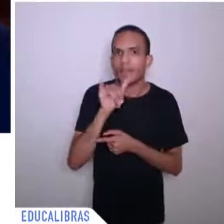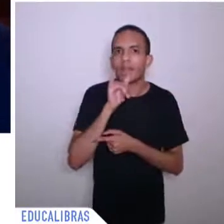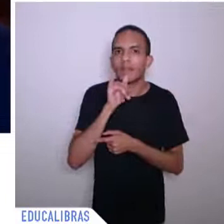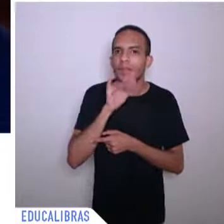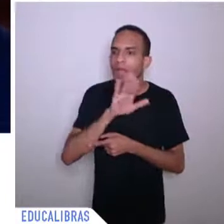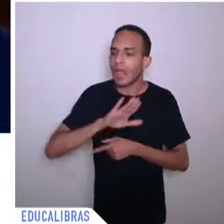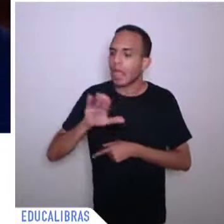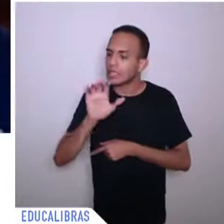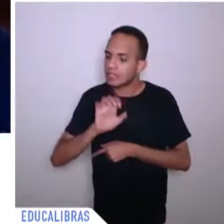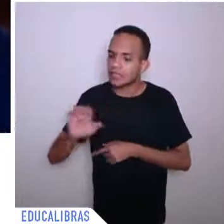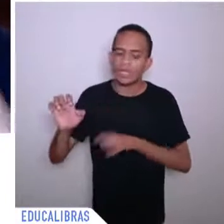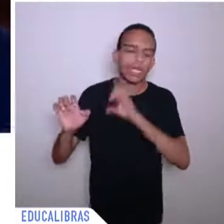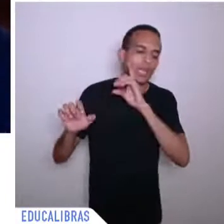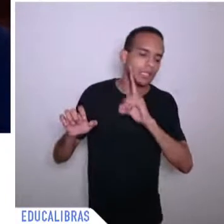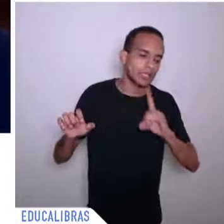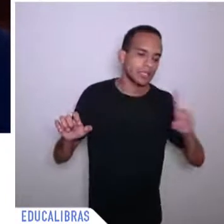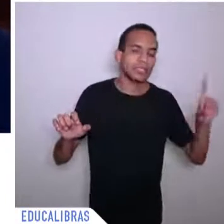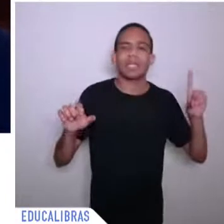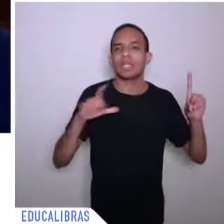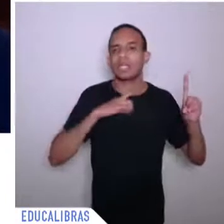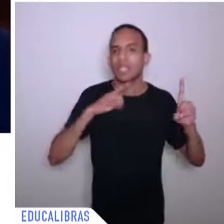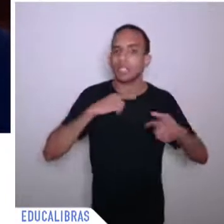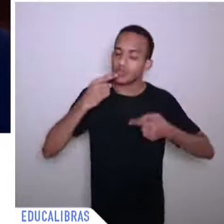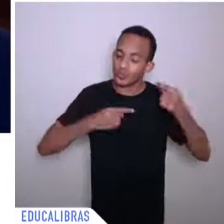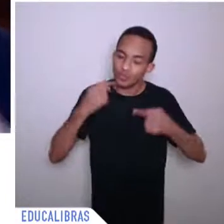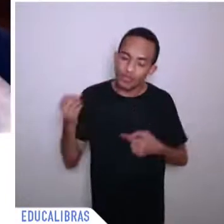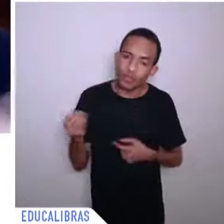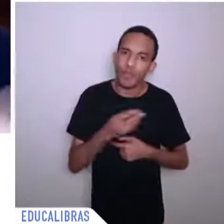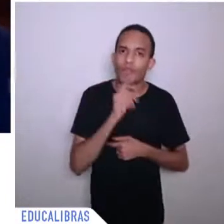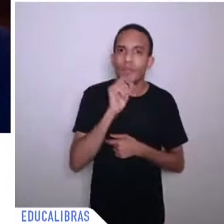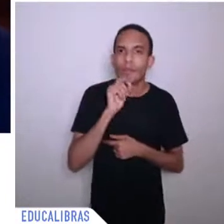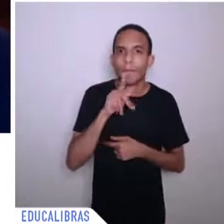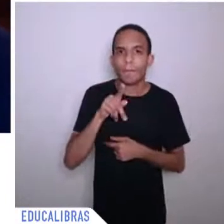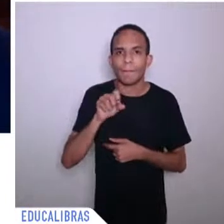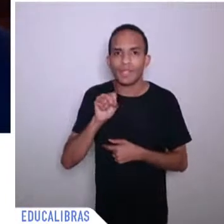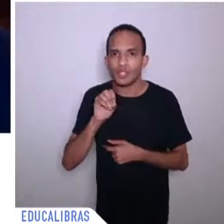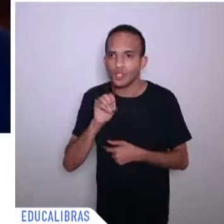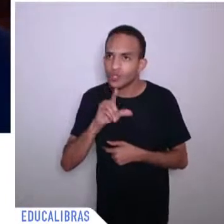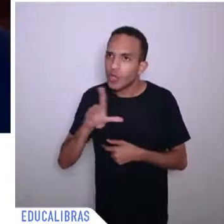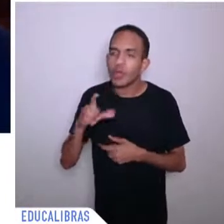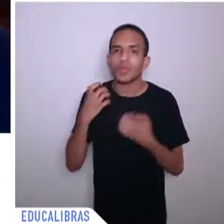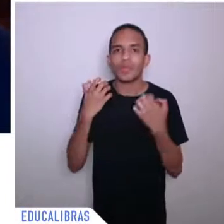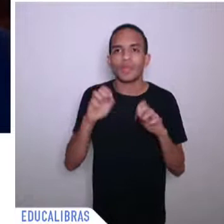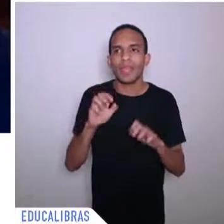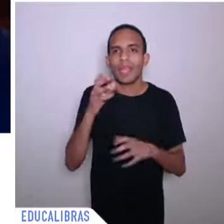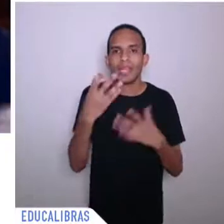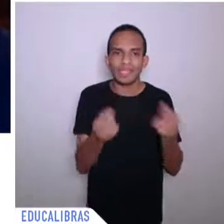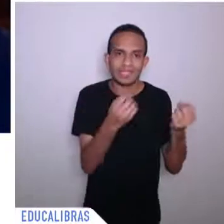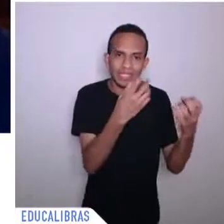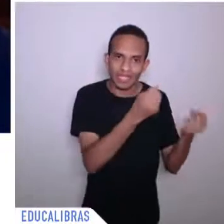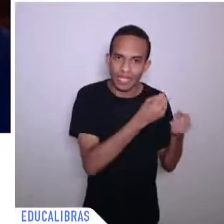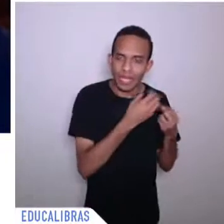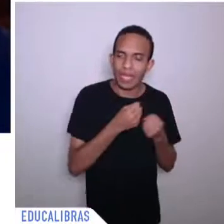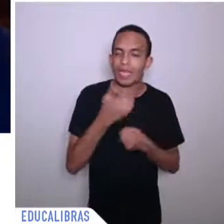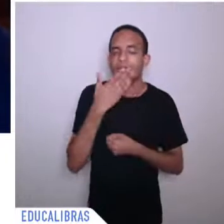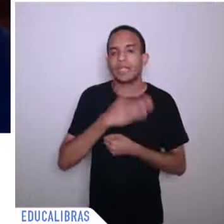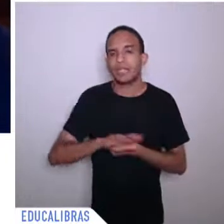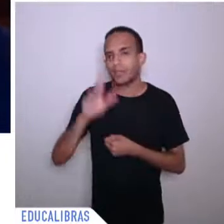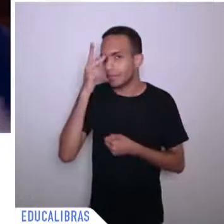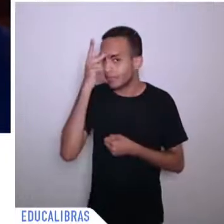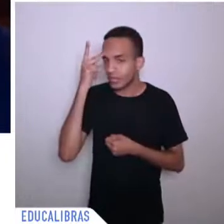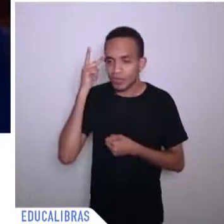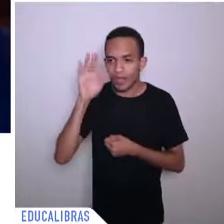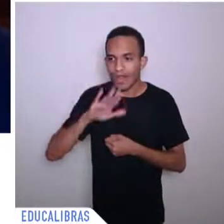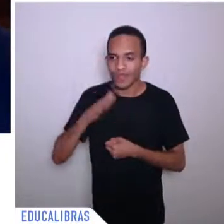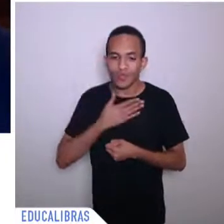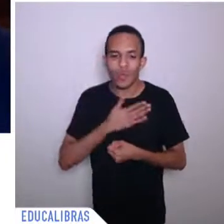the parties here, from the extreme right to the left. For example, PSOL doesn't want